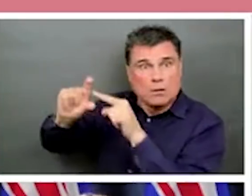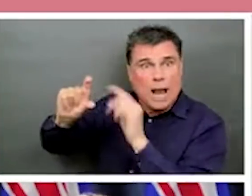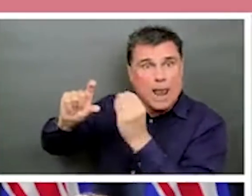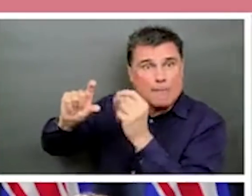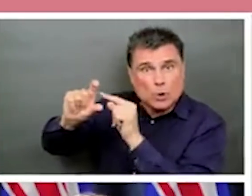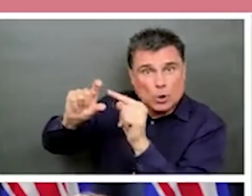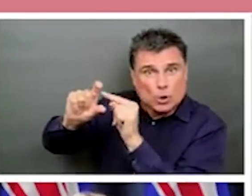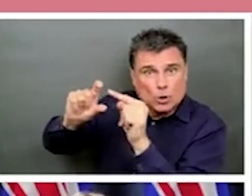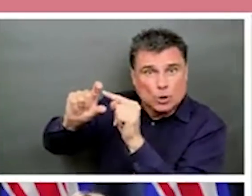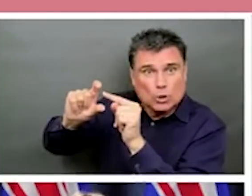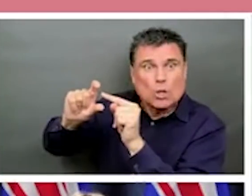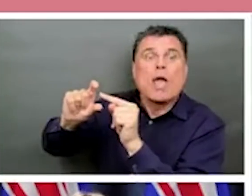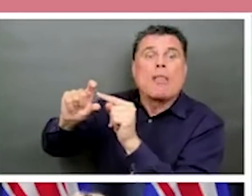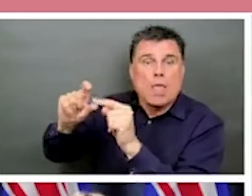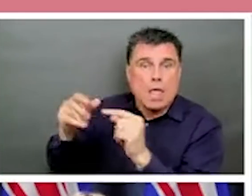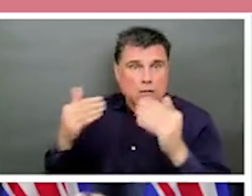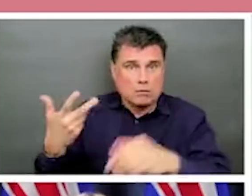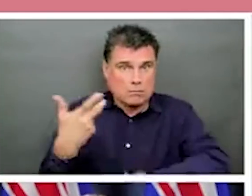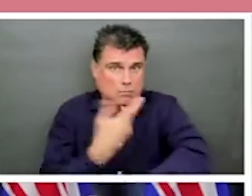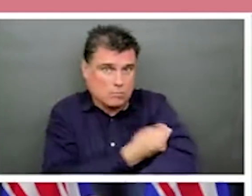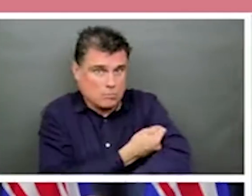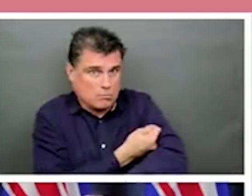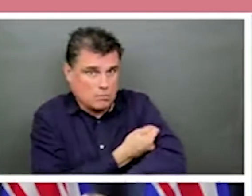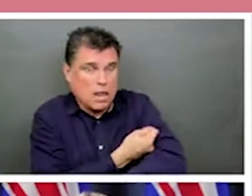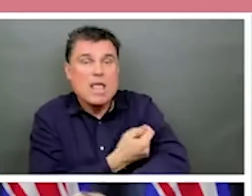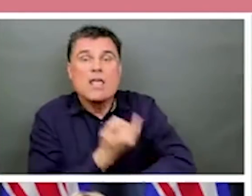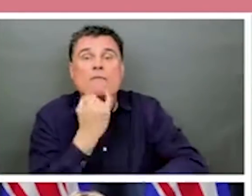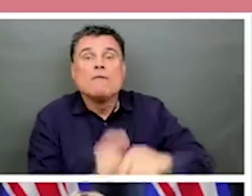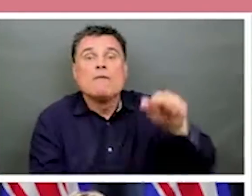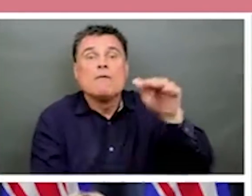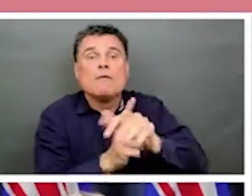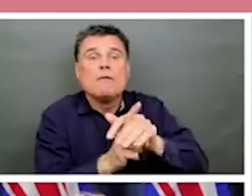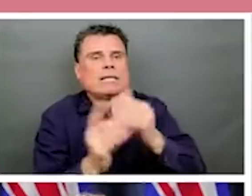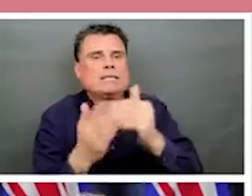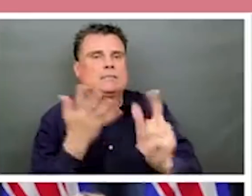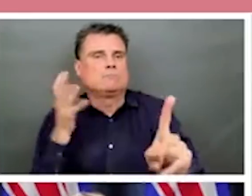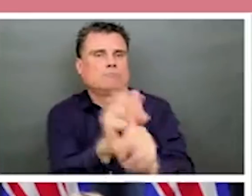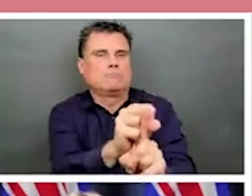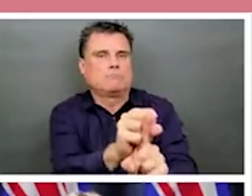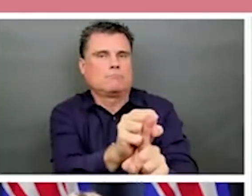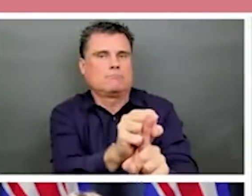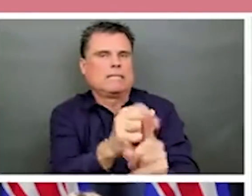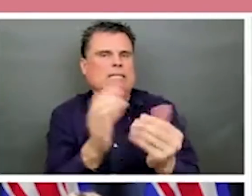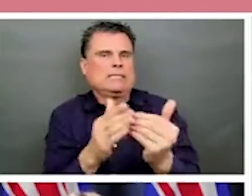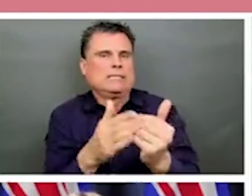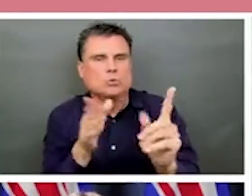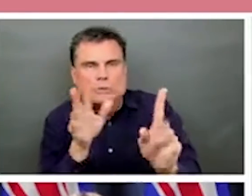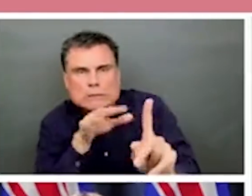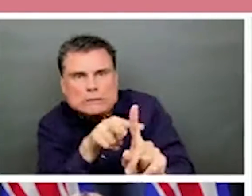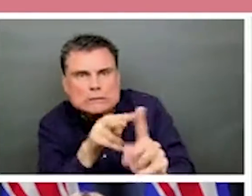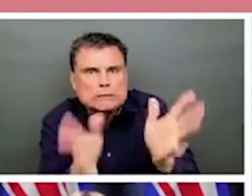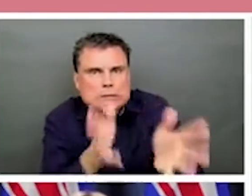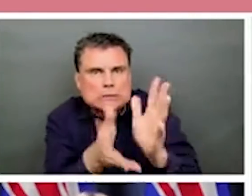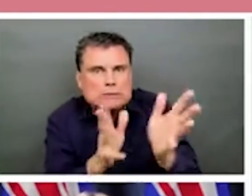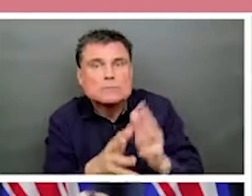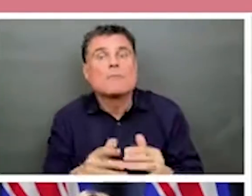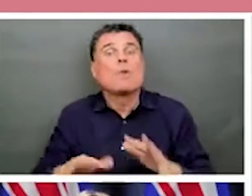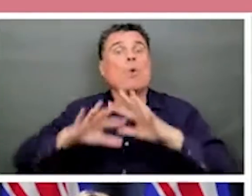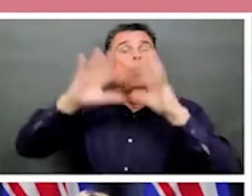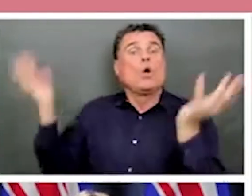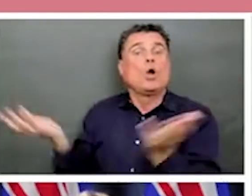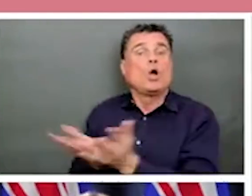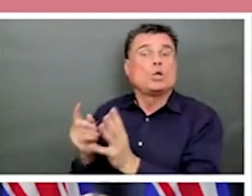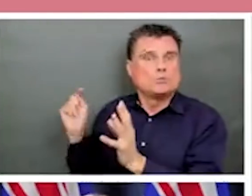that we're able to see if signals arise. And we know this is the same process that's happening around the world. We